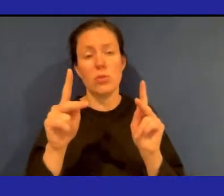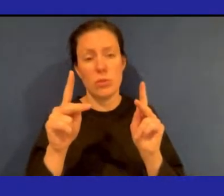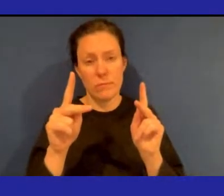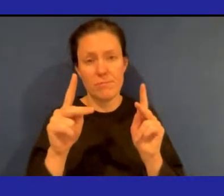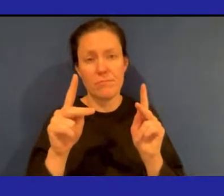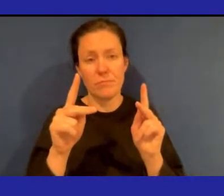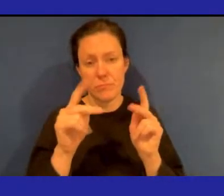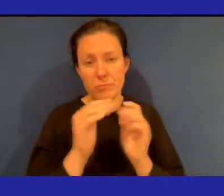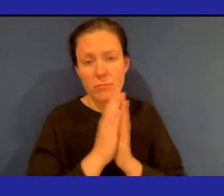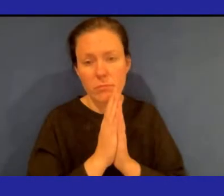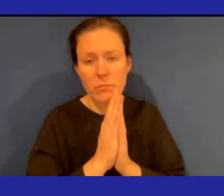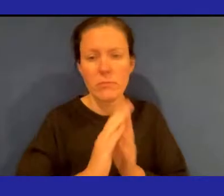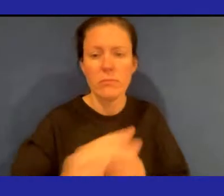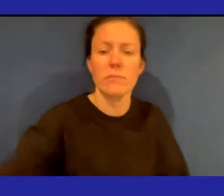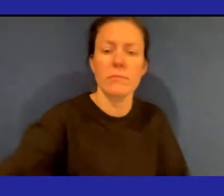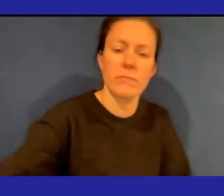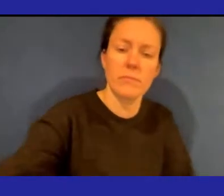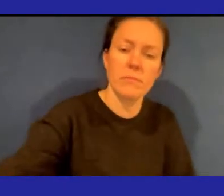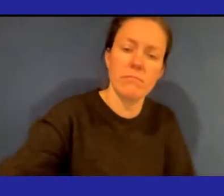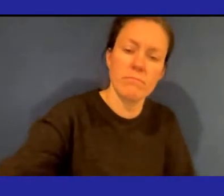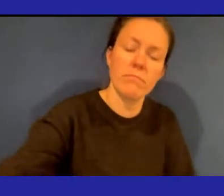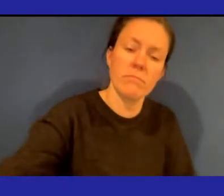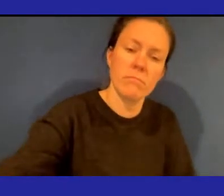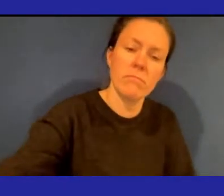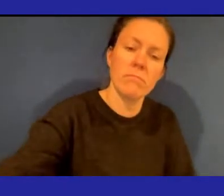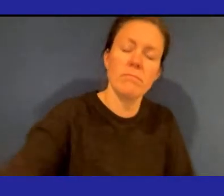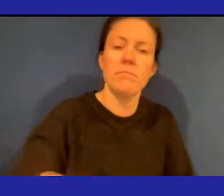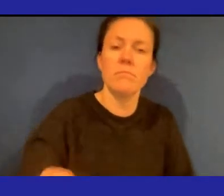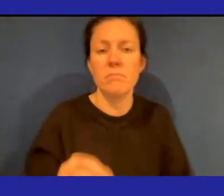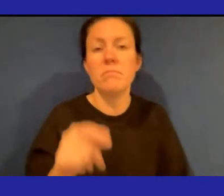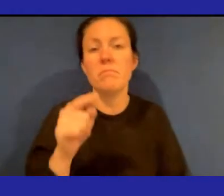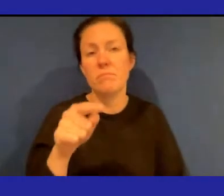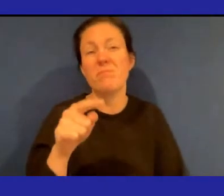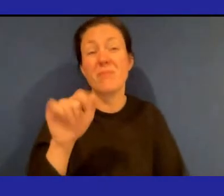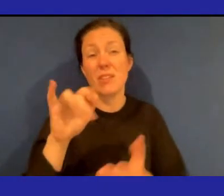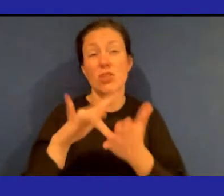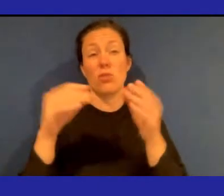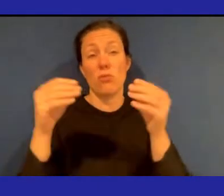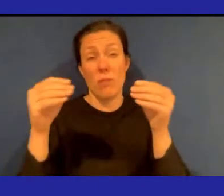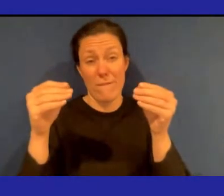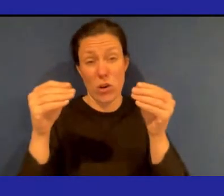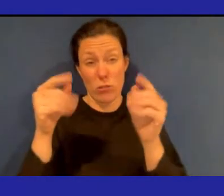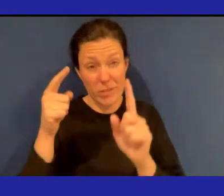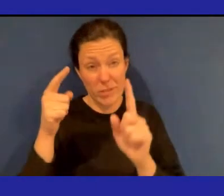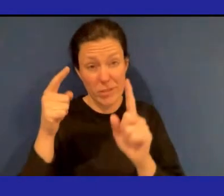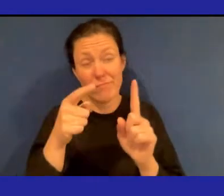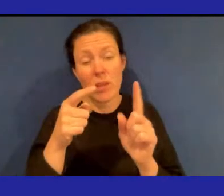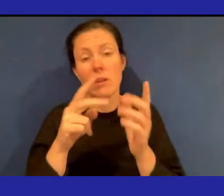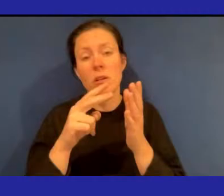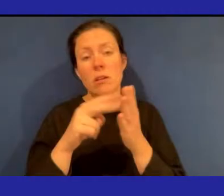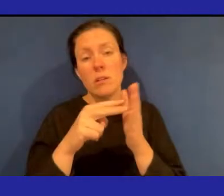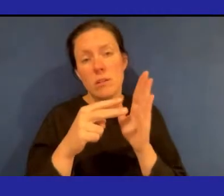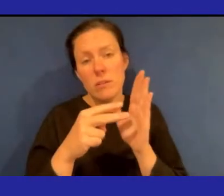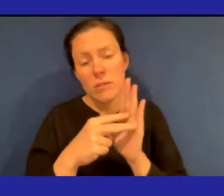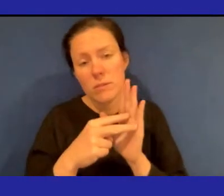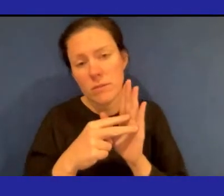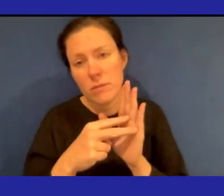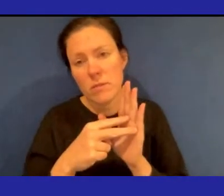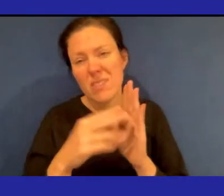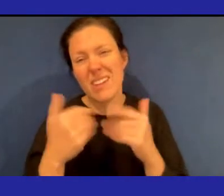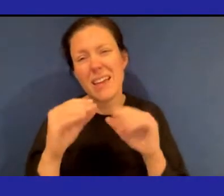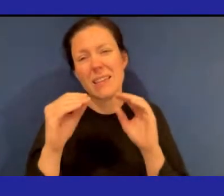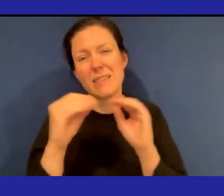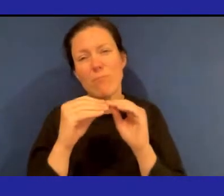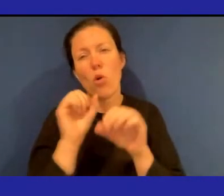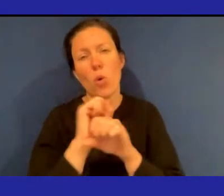being done at Queens Hospital. The pharmacy initiative, it's a corporate initiative and we working collaboratively